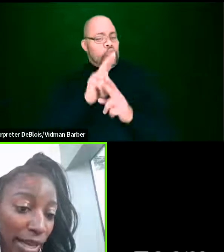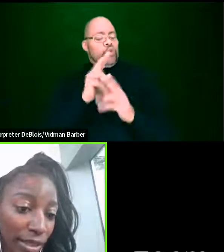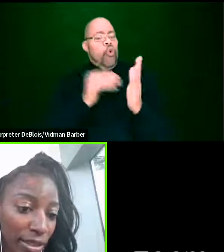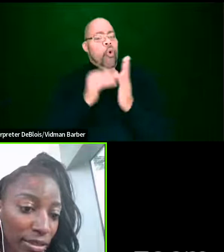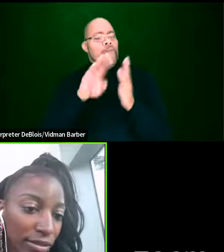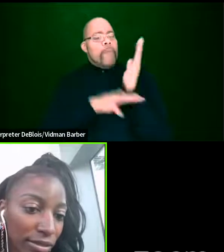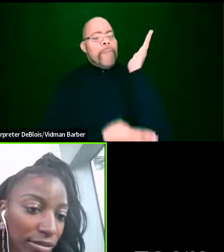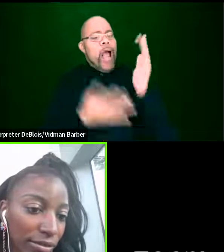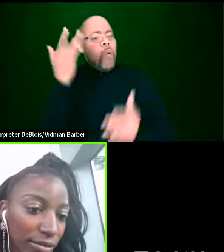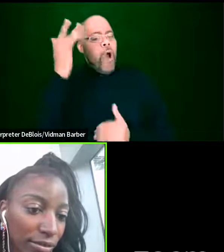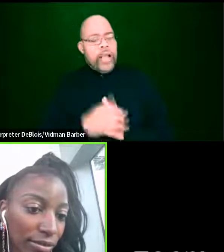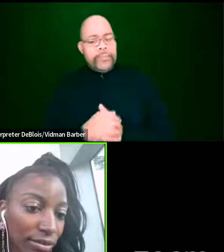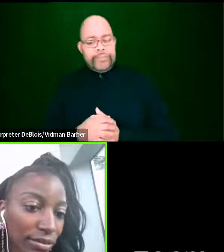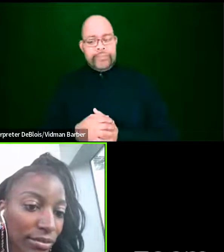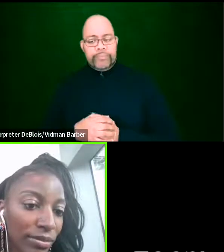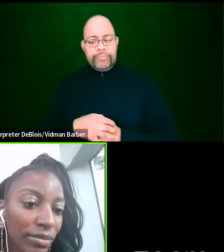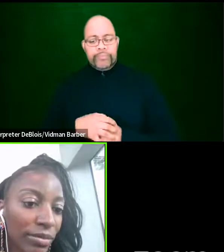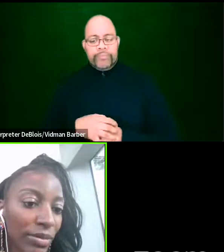reusable bags?